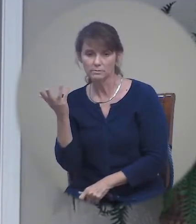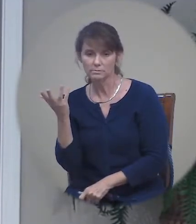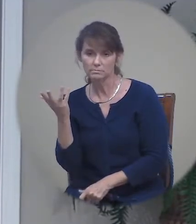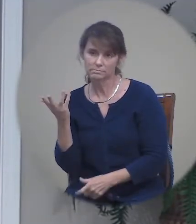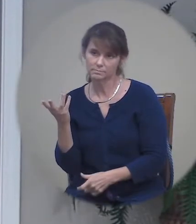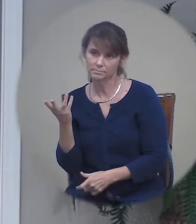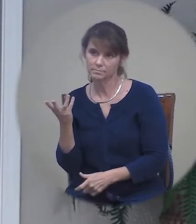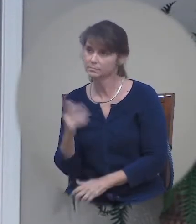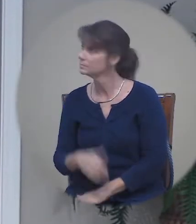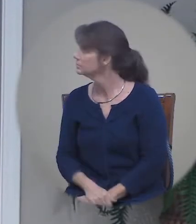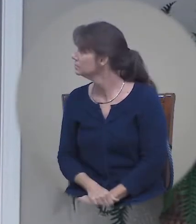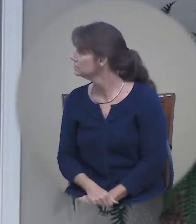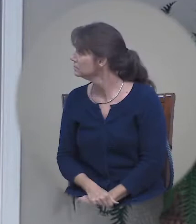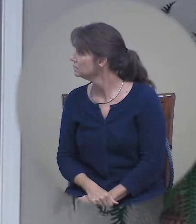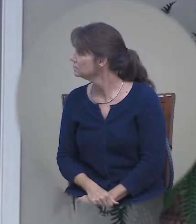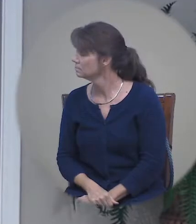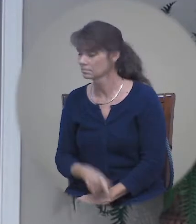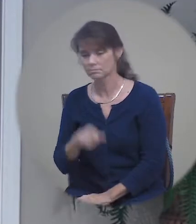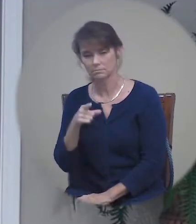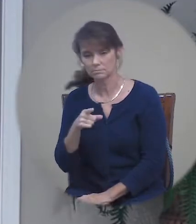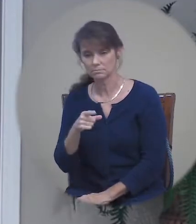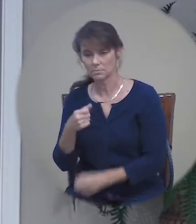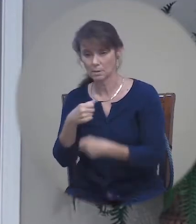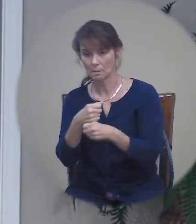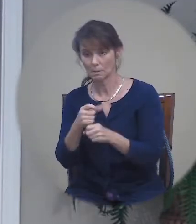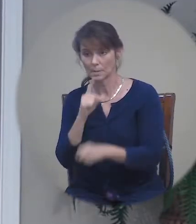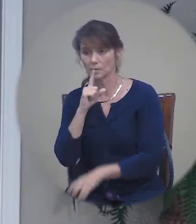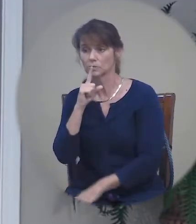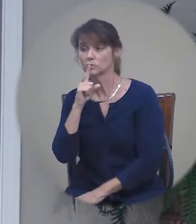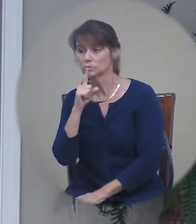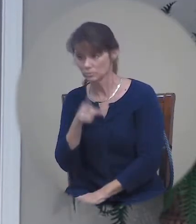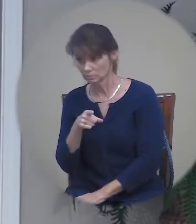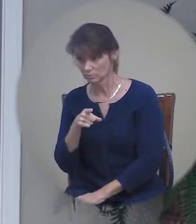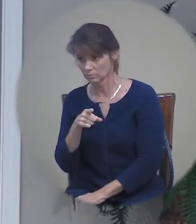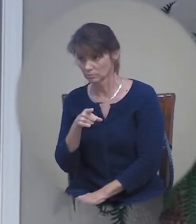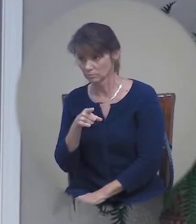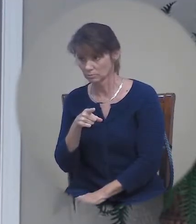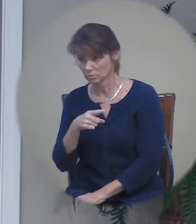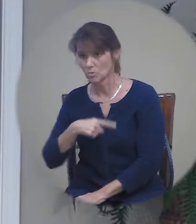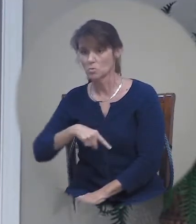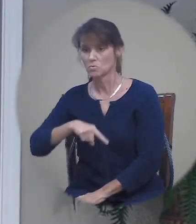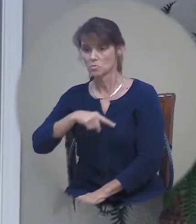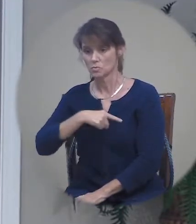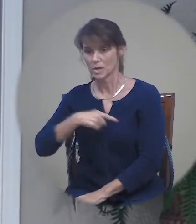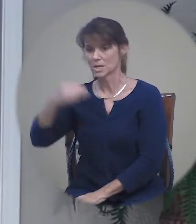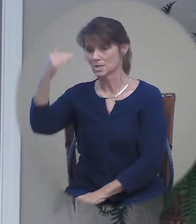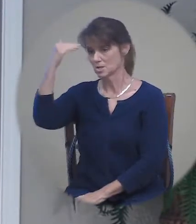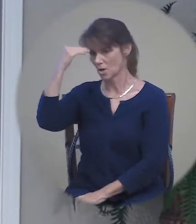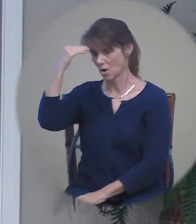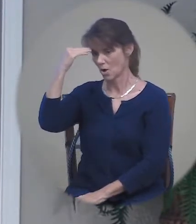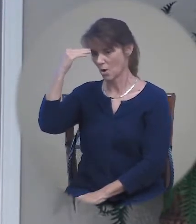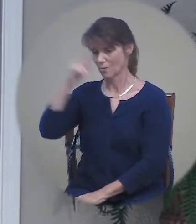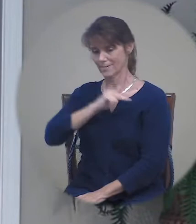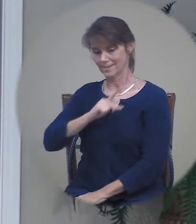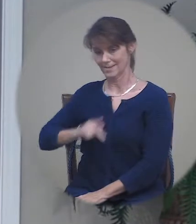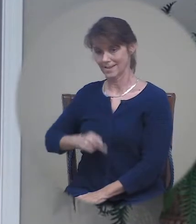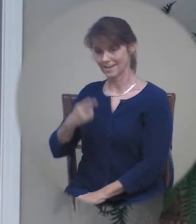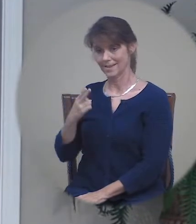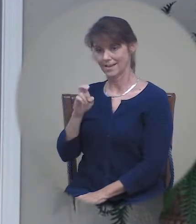was to make sure that we are acknowledged that Hezekiah was aware of